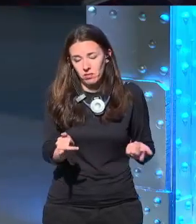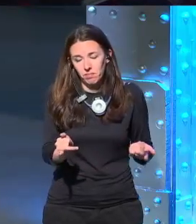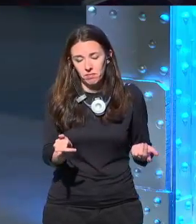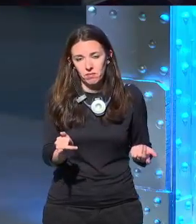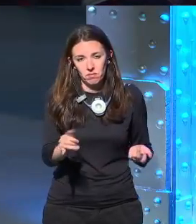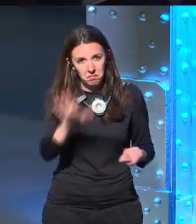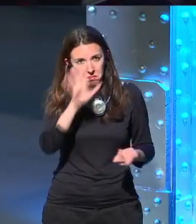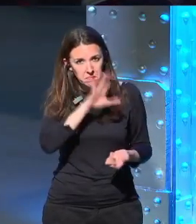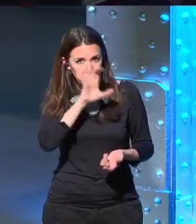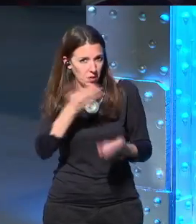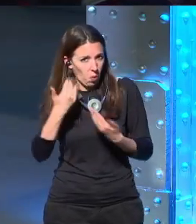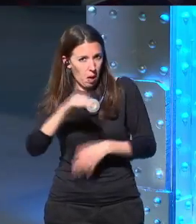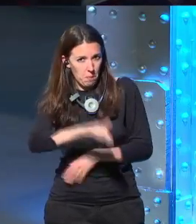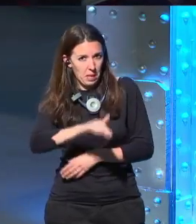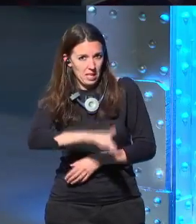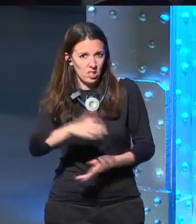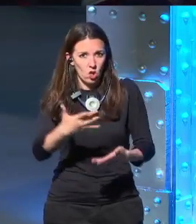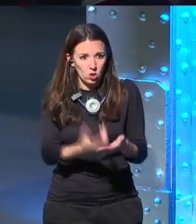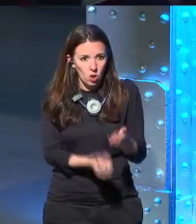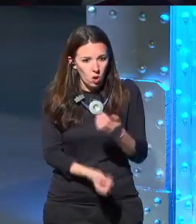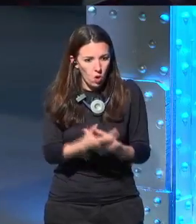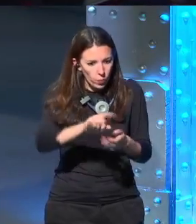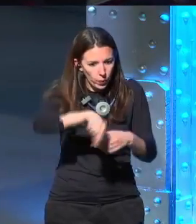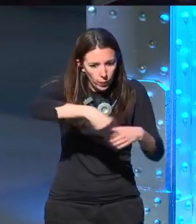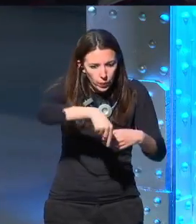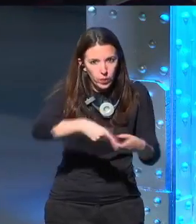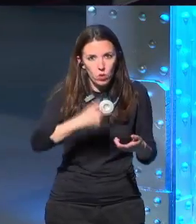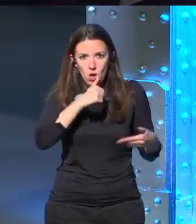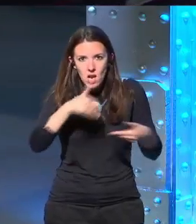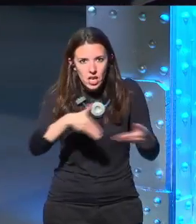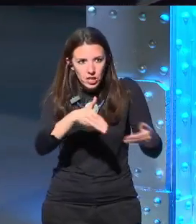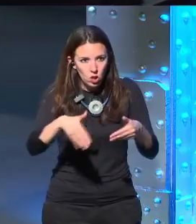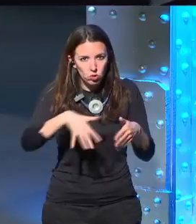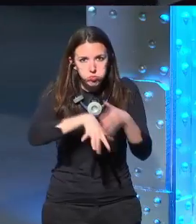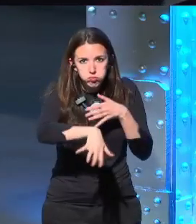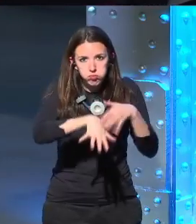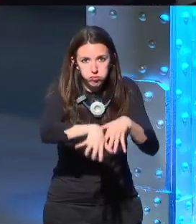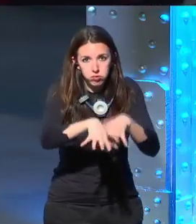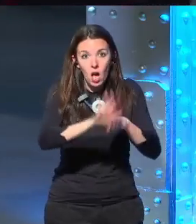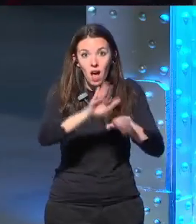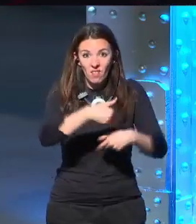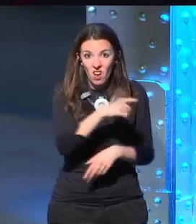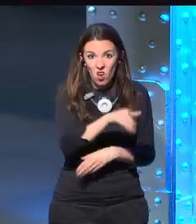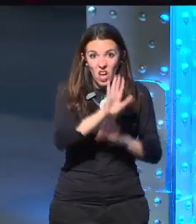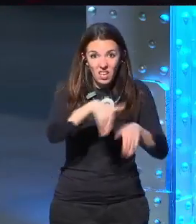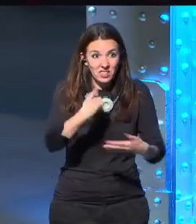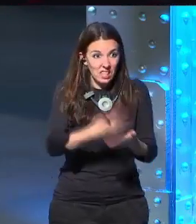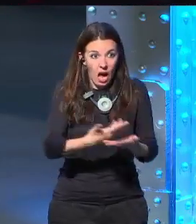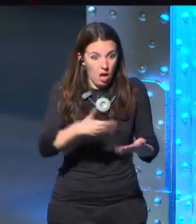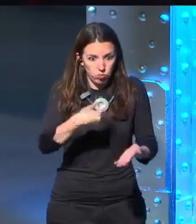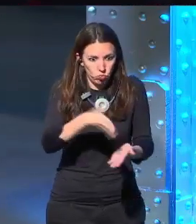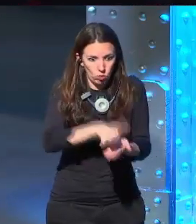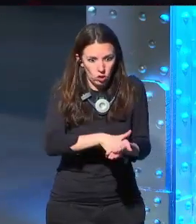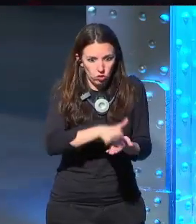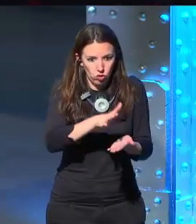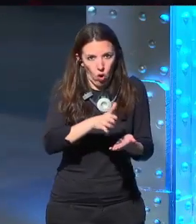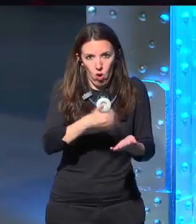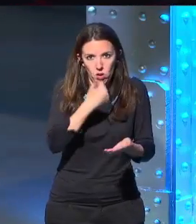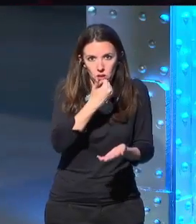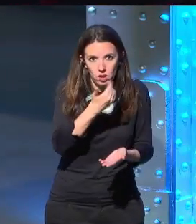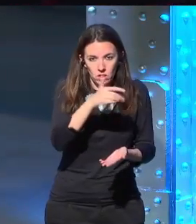The cool thing about Leonardo da Vinci is even at the end of his life, he's still in his notebook